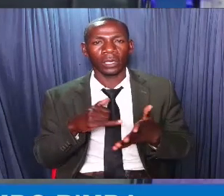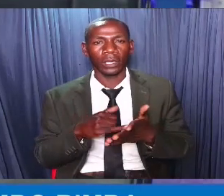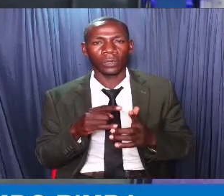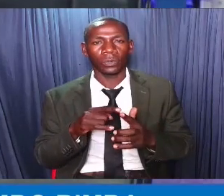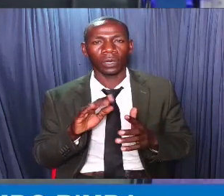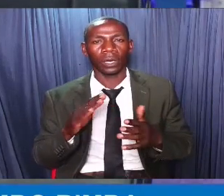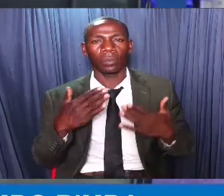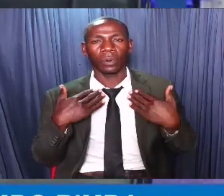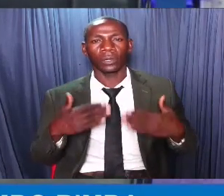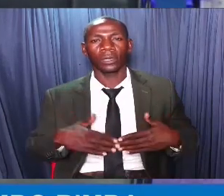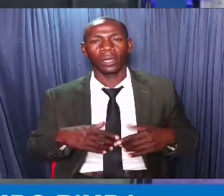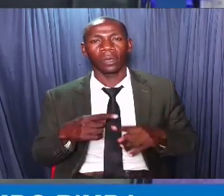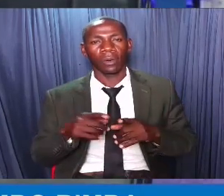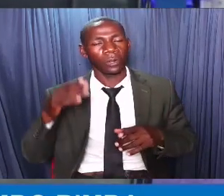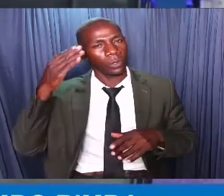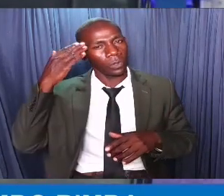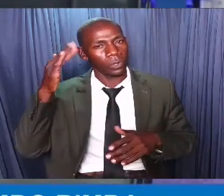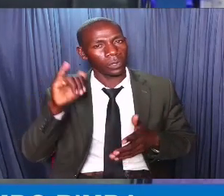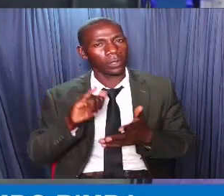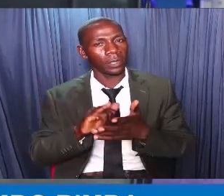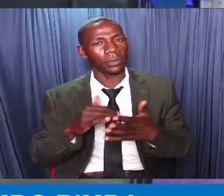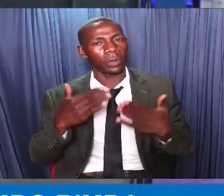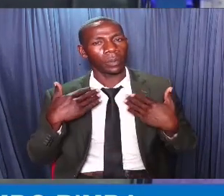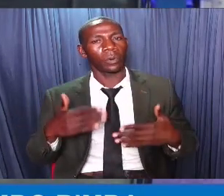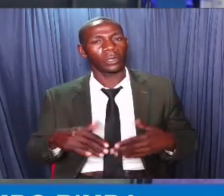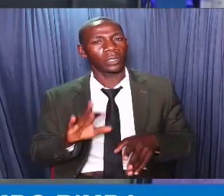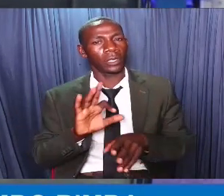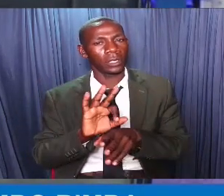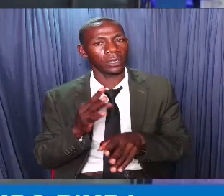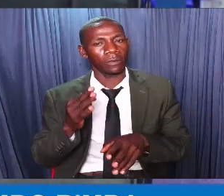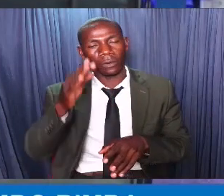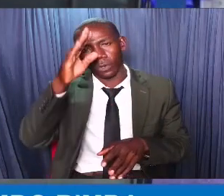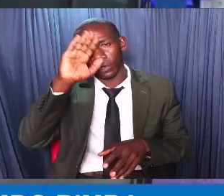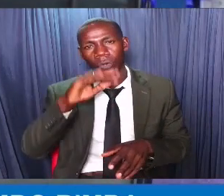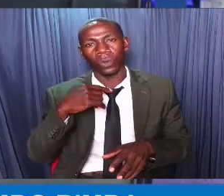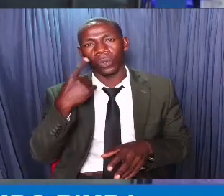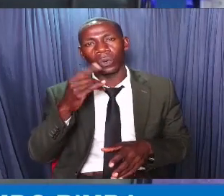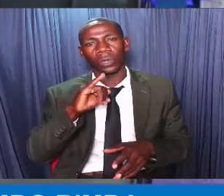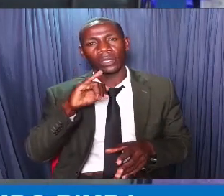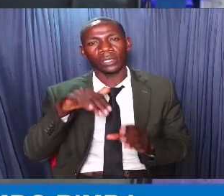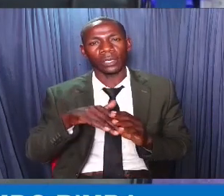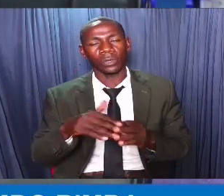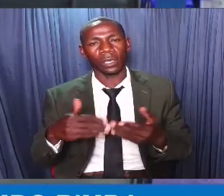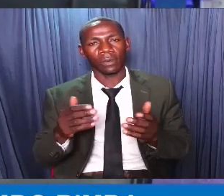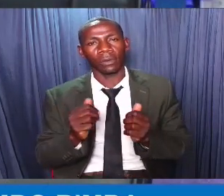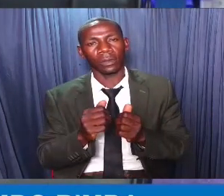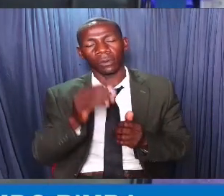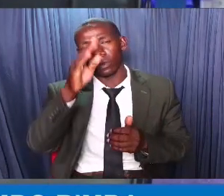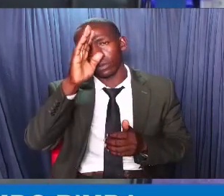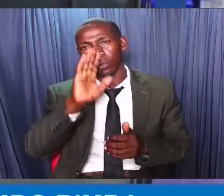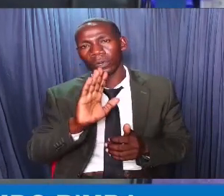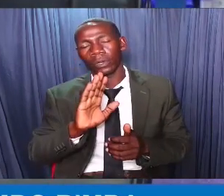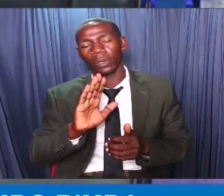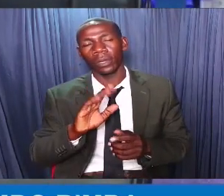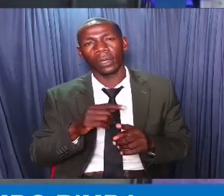committing fornication. Mjui ya kuwa mwili yenu ni hekalu la Roho Mtakatifu. Know ye not that your body is at the temple of the Lord. Aliye ndani yenu mliyepewa na Mungu. Who is in you that you are given